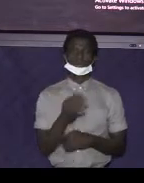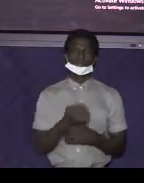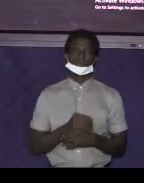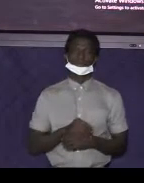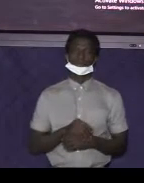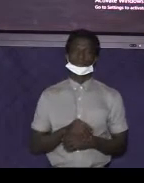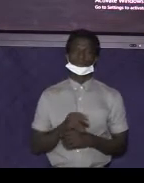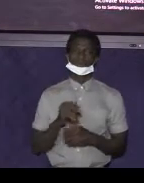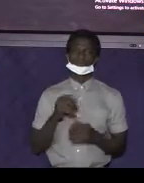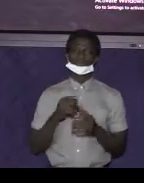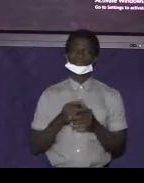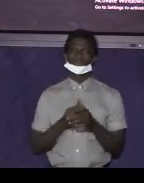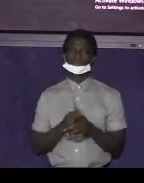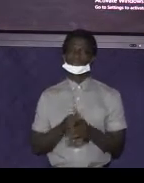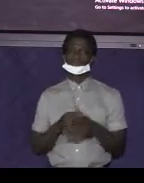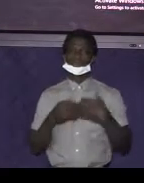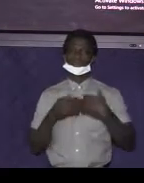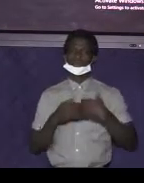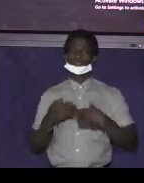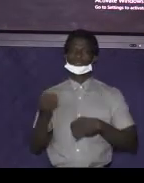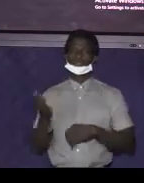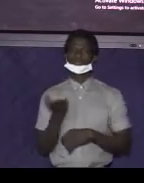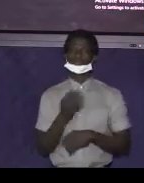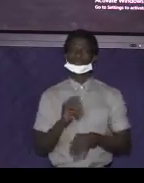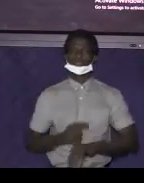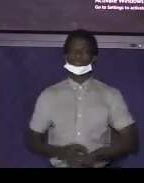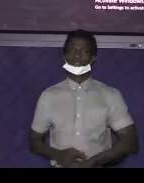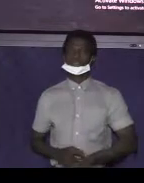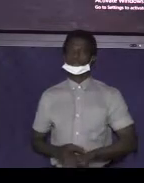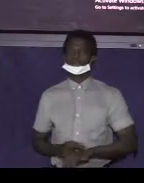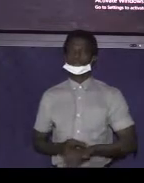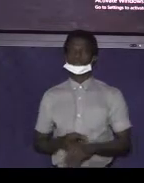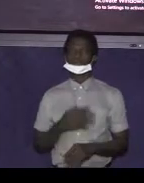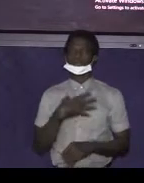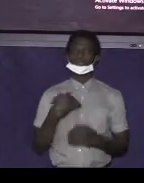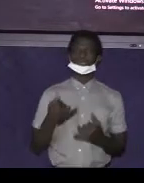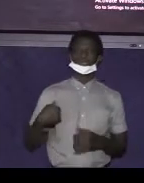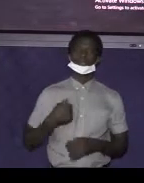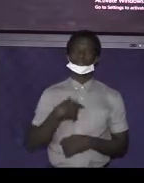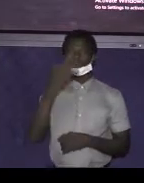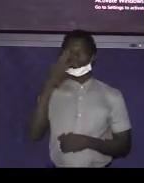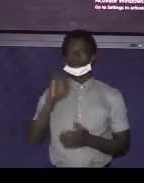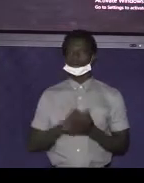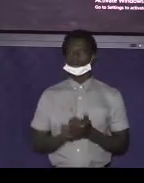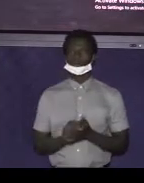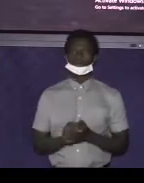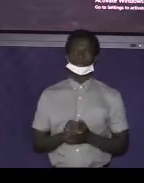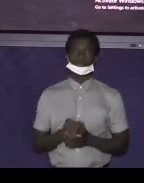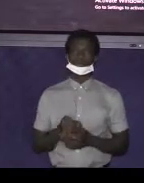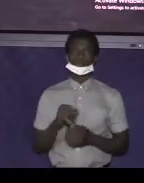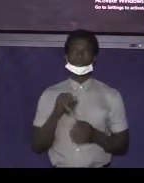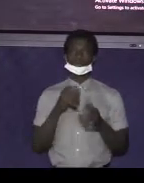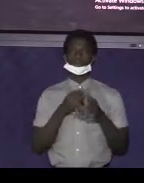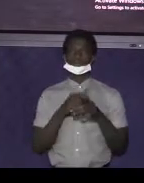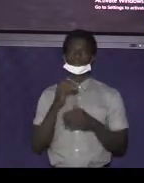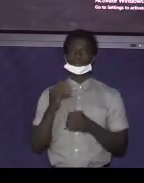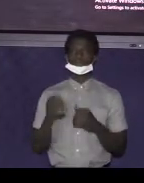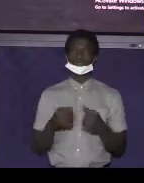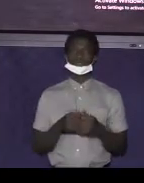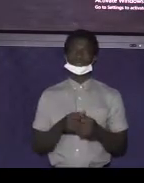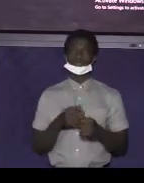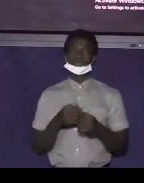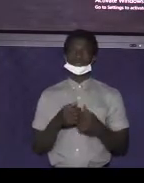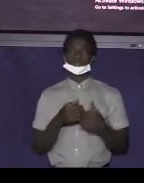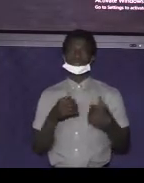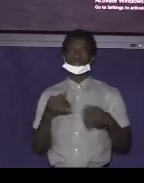speed, distance over time. See, speed, distance over time. And now we know that speed is the distance over the time.